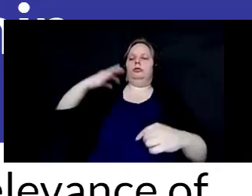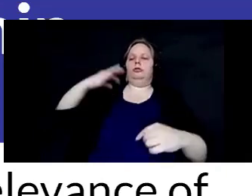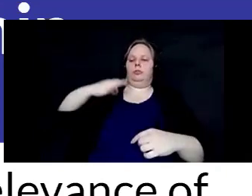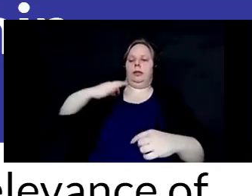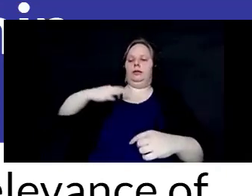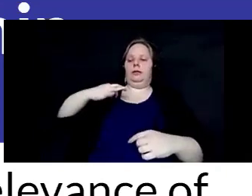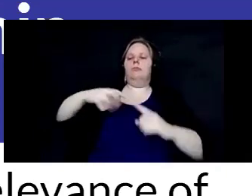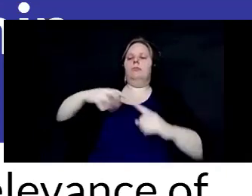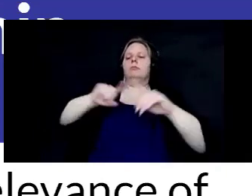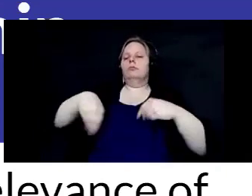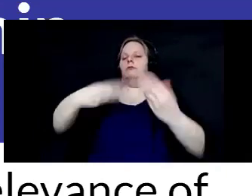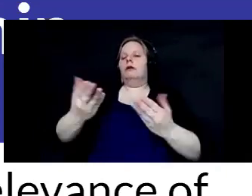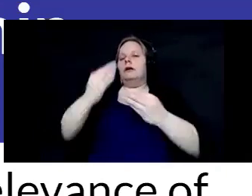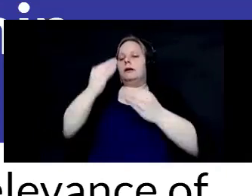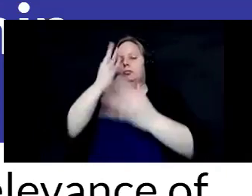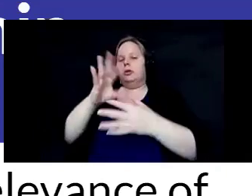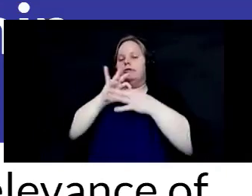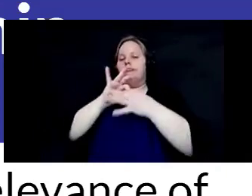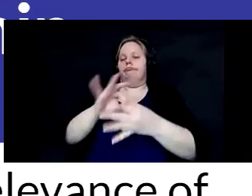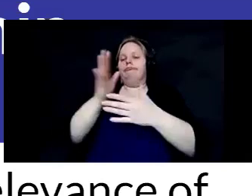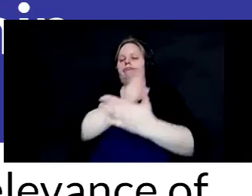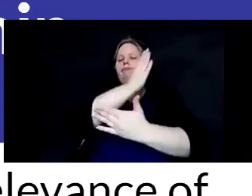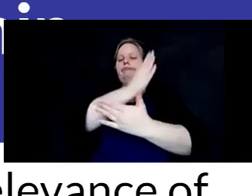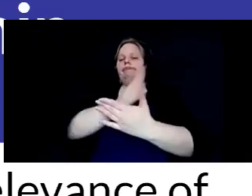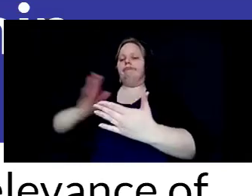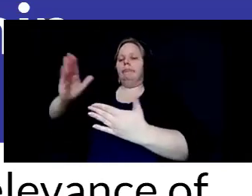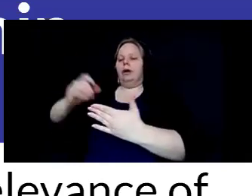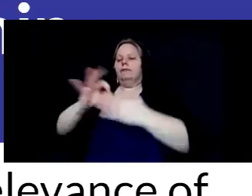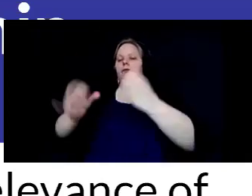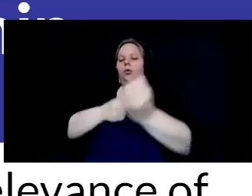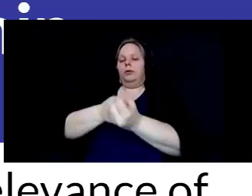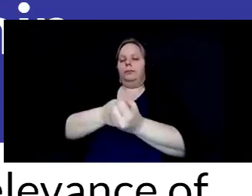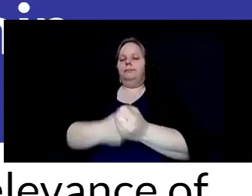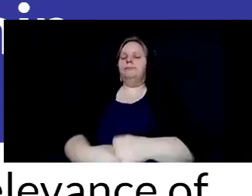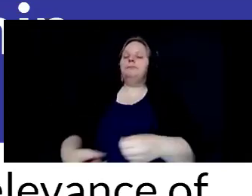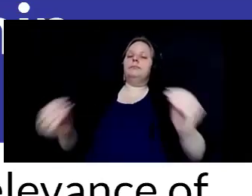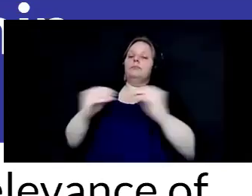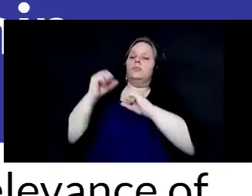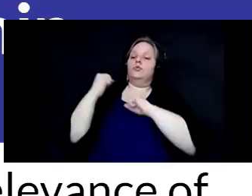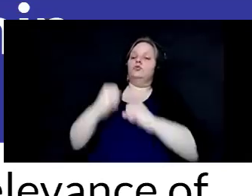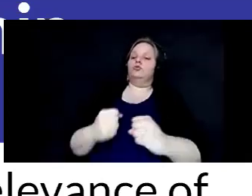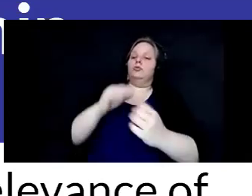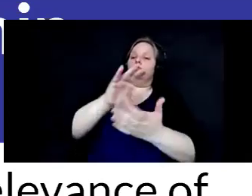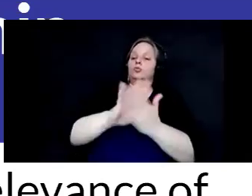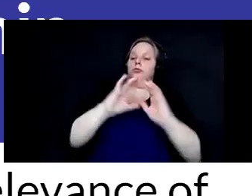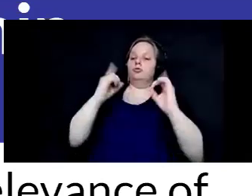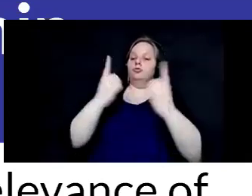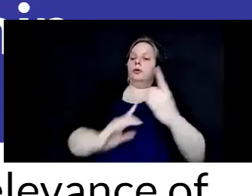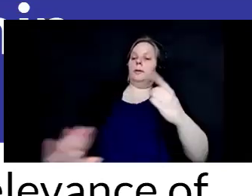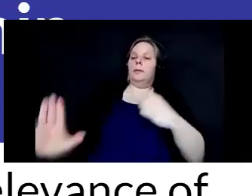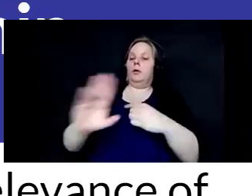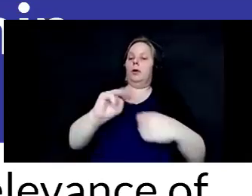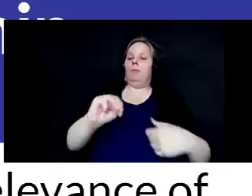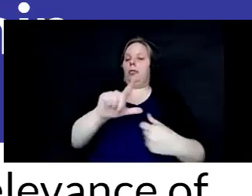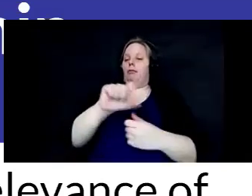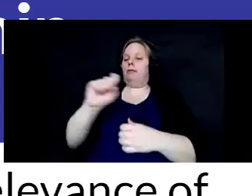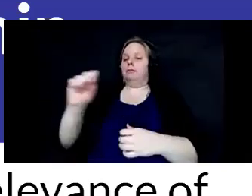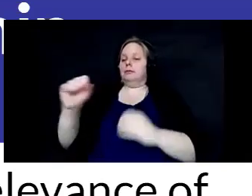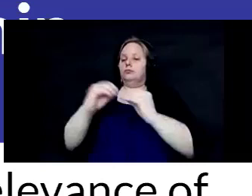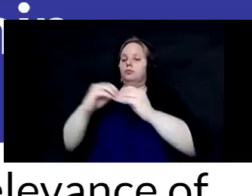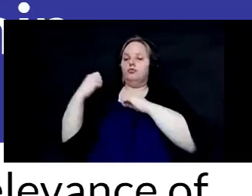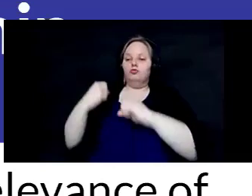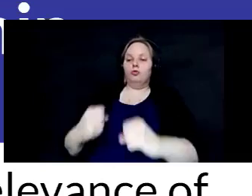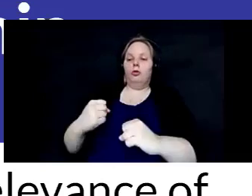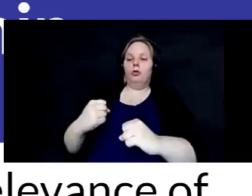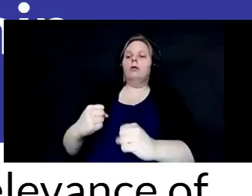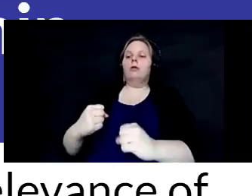about the continuum of supports. The stronger a school and district's equitable, multi-level system of support is,